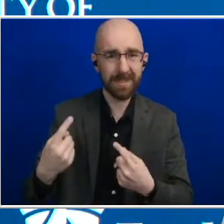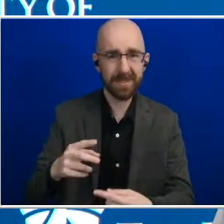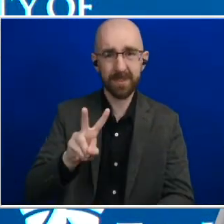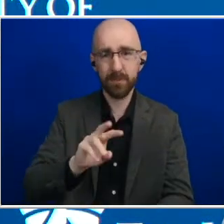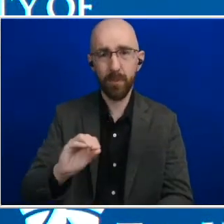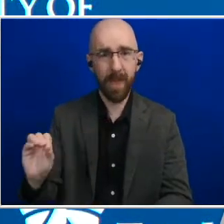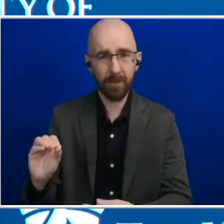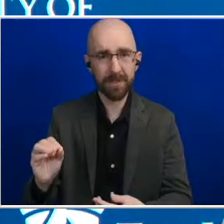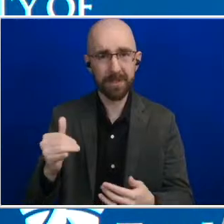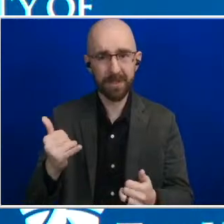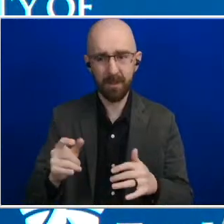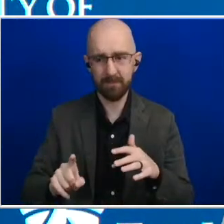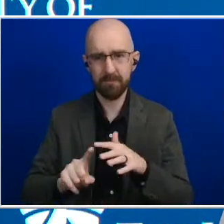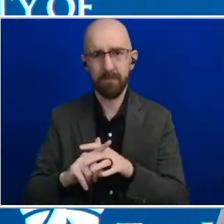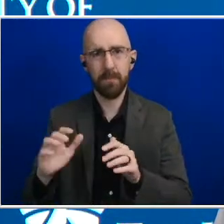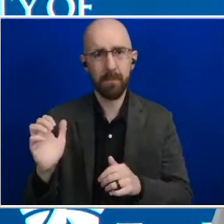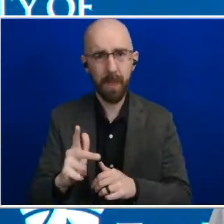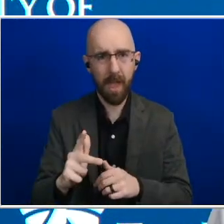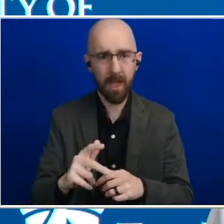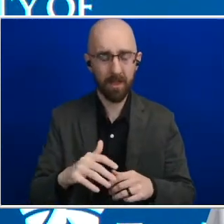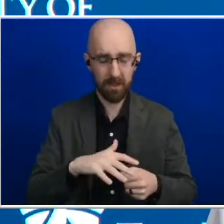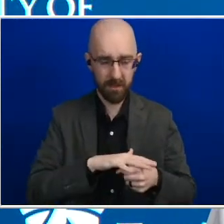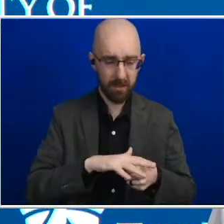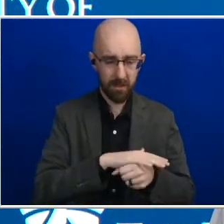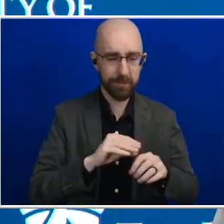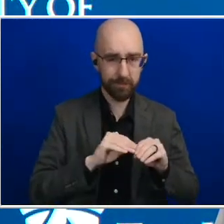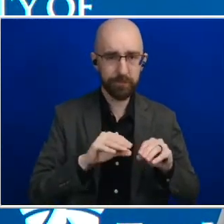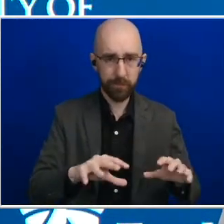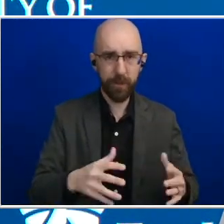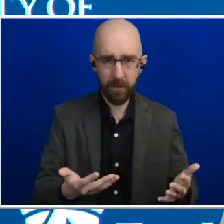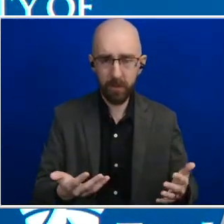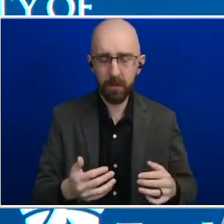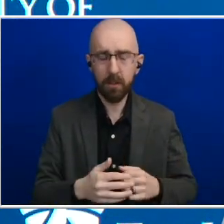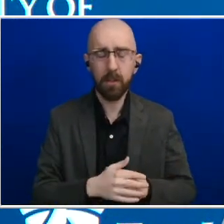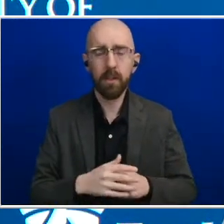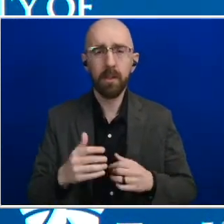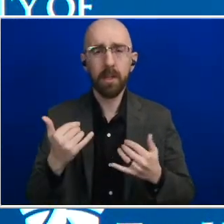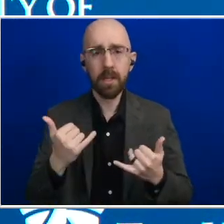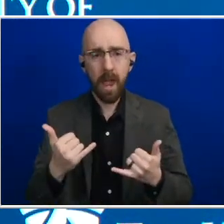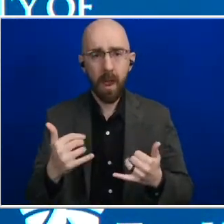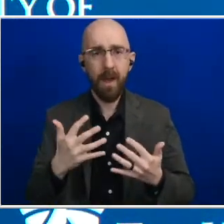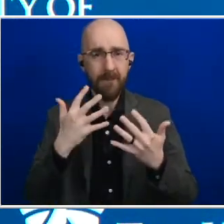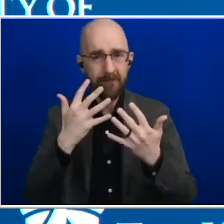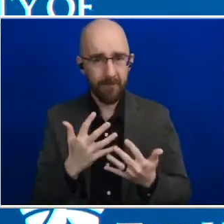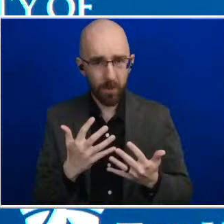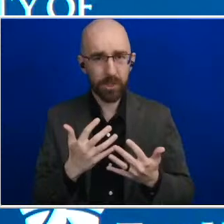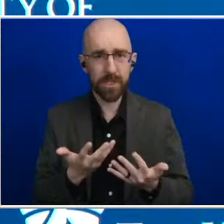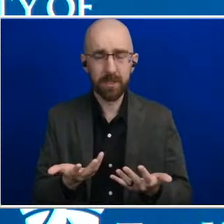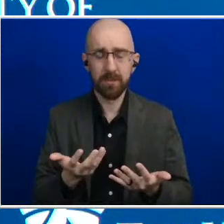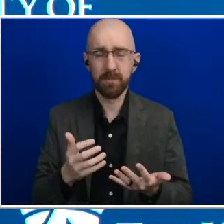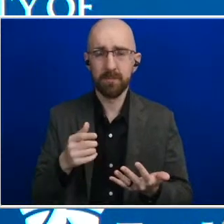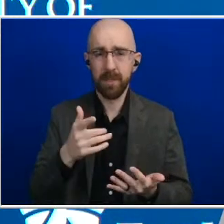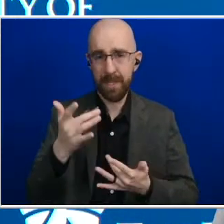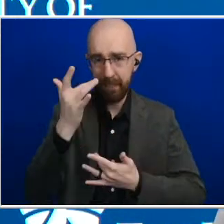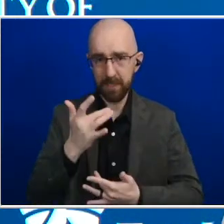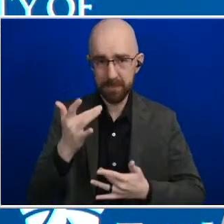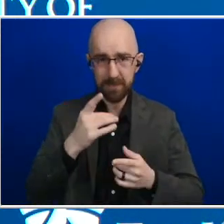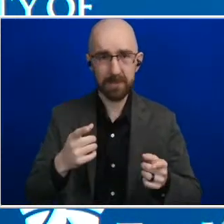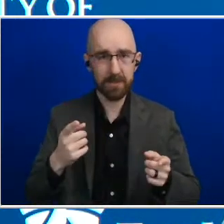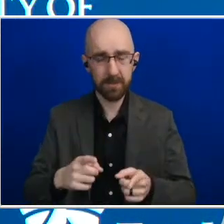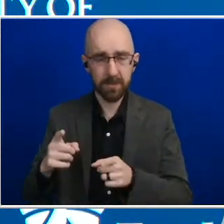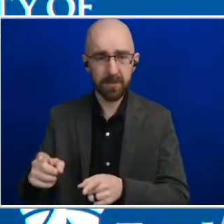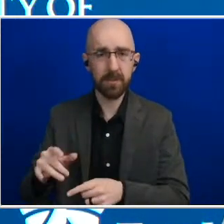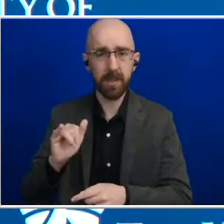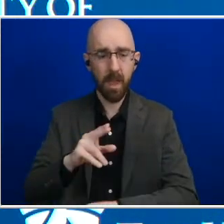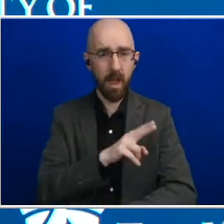for local spread. Again, it's more of the unfortunate tragedy of the illness, of the hospitalizations and the death